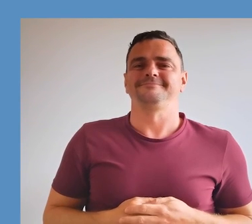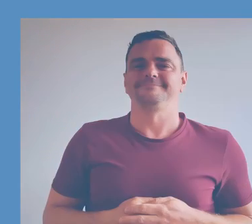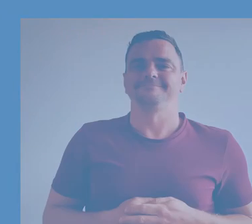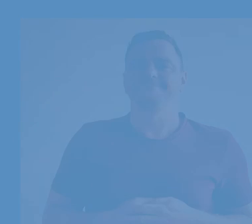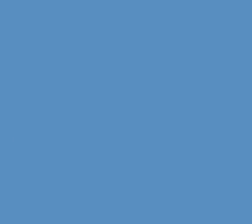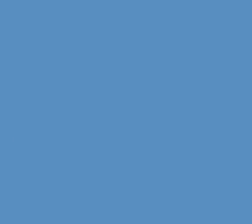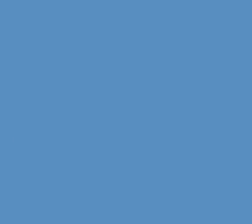It's a god